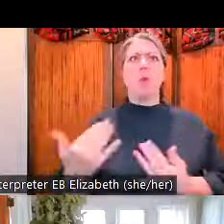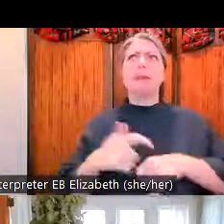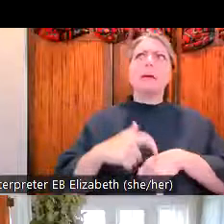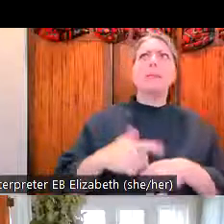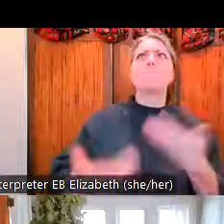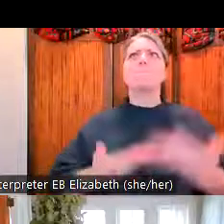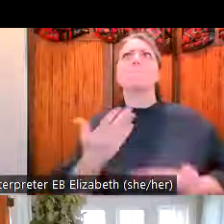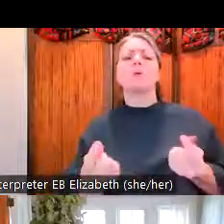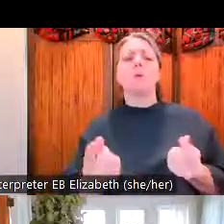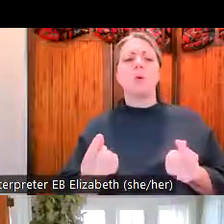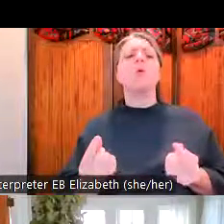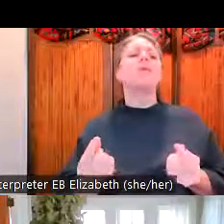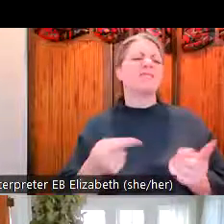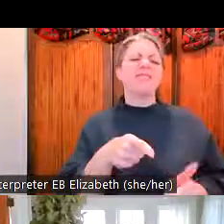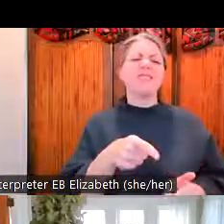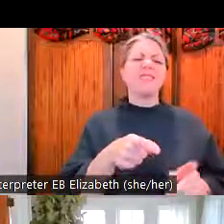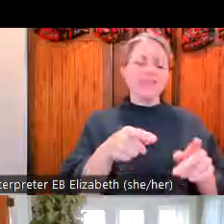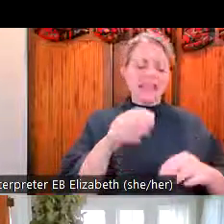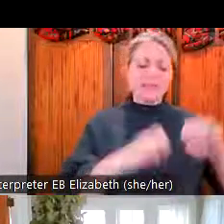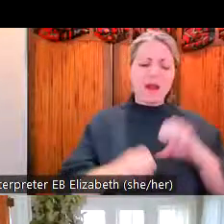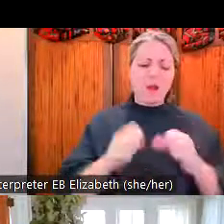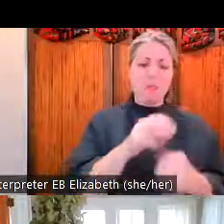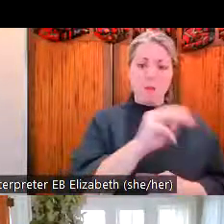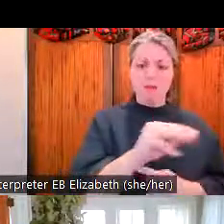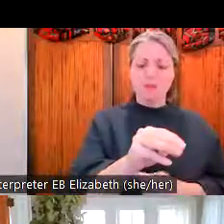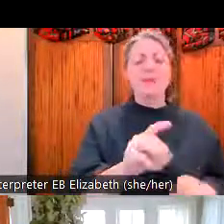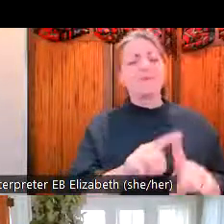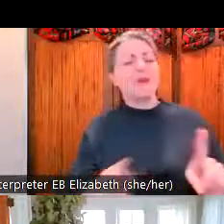So this was an experiment with marshmallows, but it was actually really so much more.